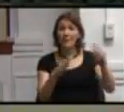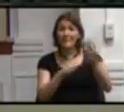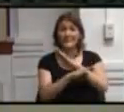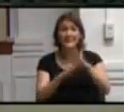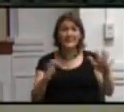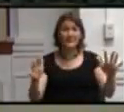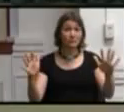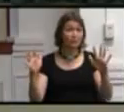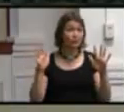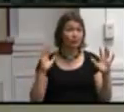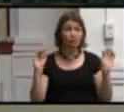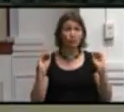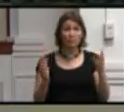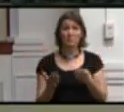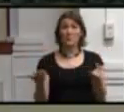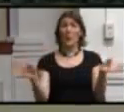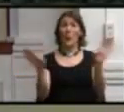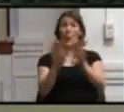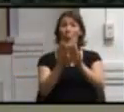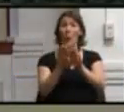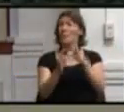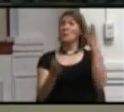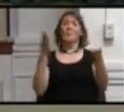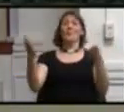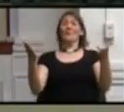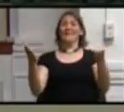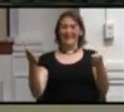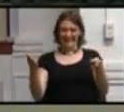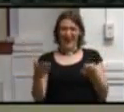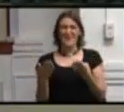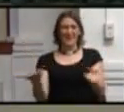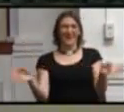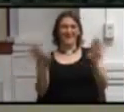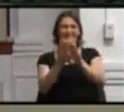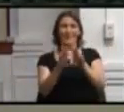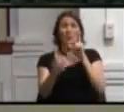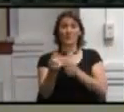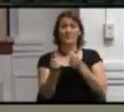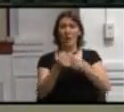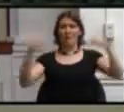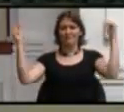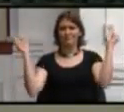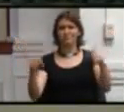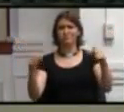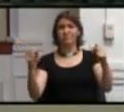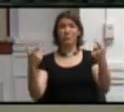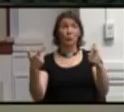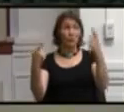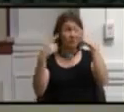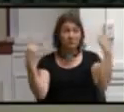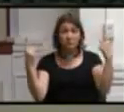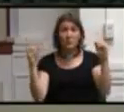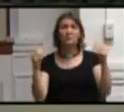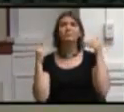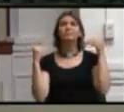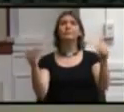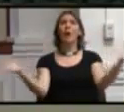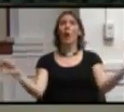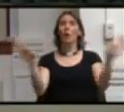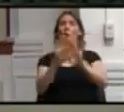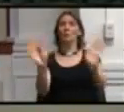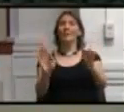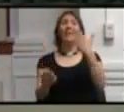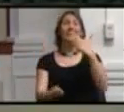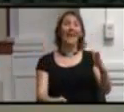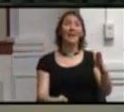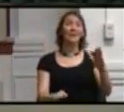front of the meeting? We're ready for motion to adjourn. Oh, you got it. We have motion to adjourn. All those in favor, please say aye. Aye. Anybody opposed? Carries 5-0.